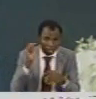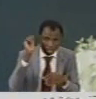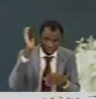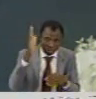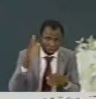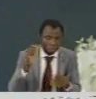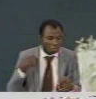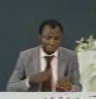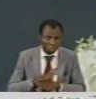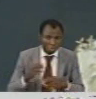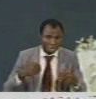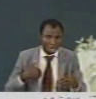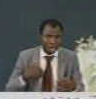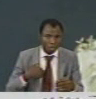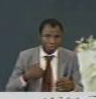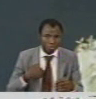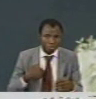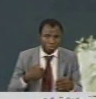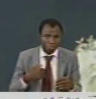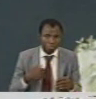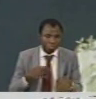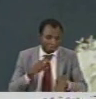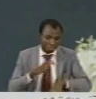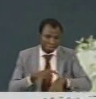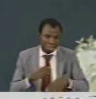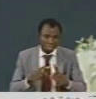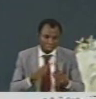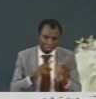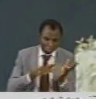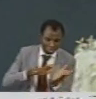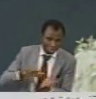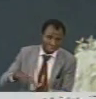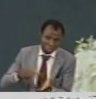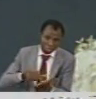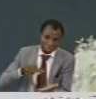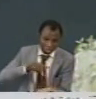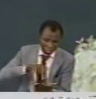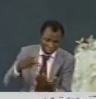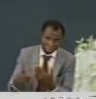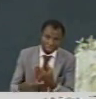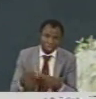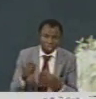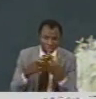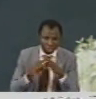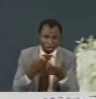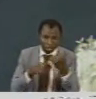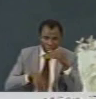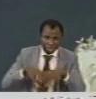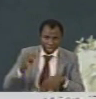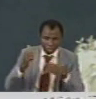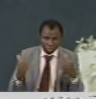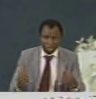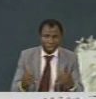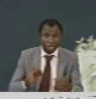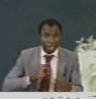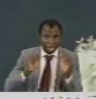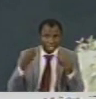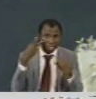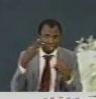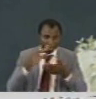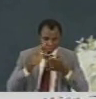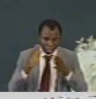have rights to go. Start coming out. We are waiting for you. I can see the